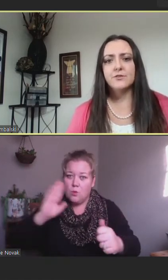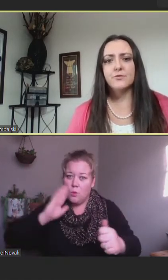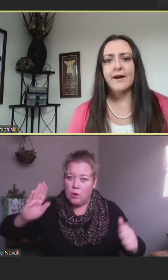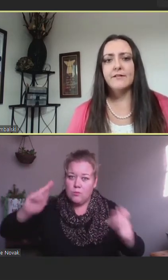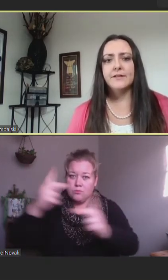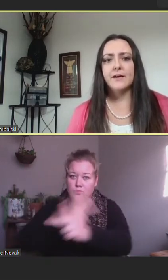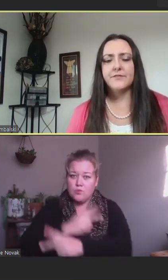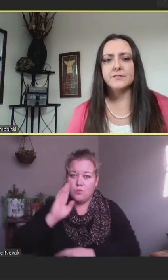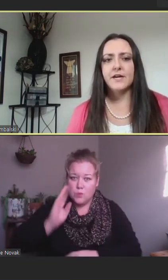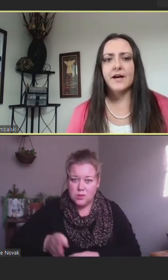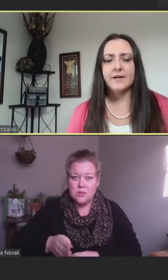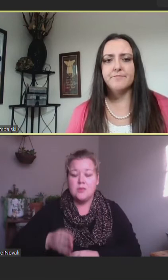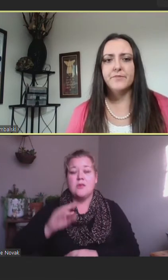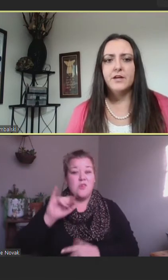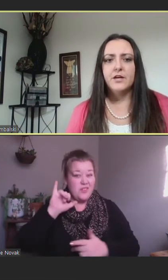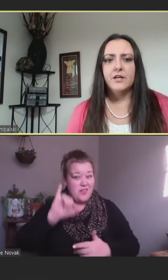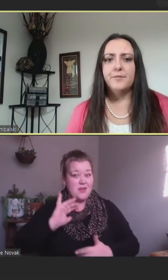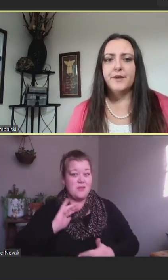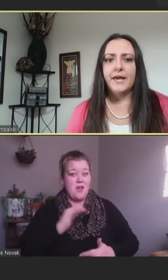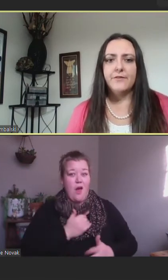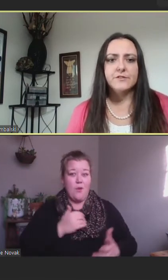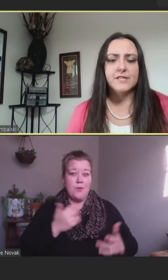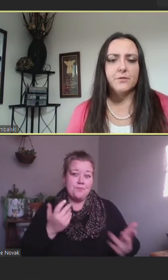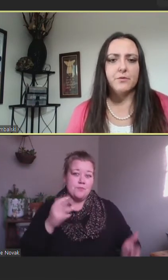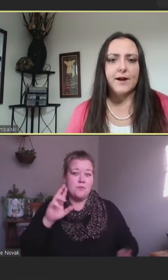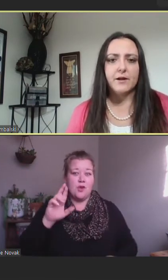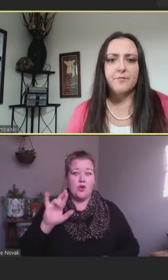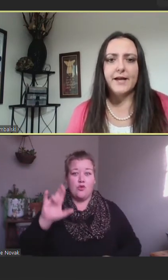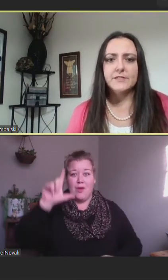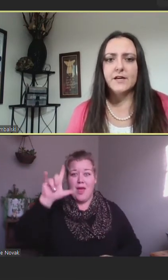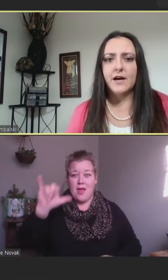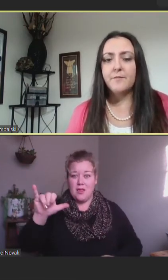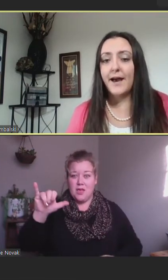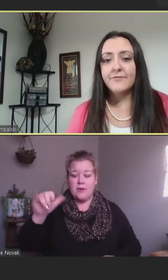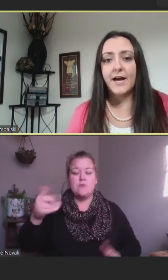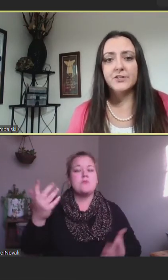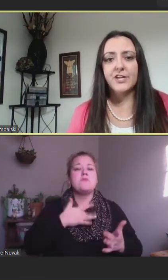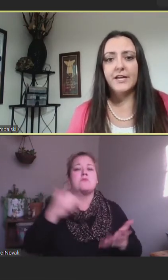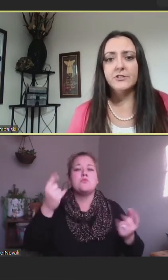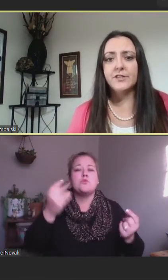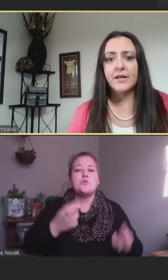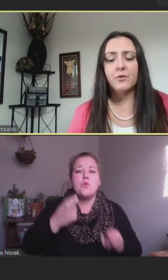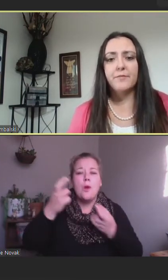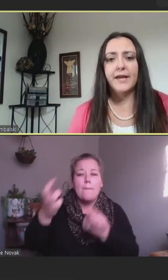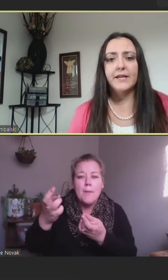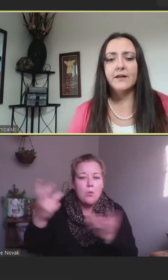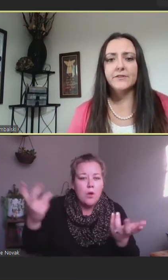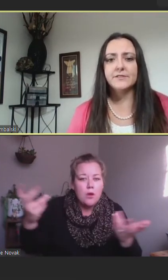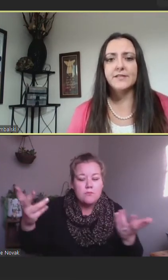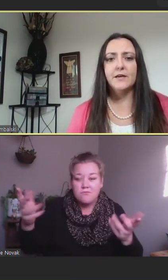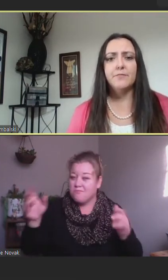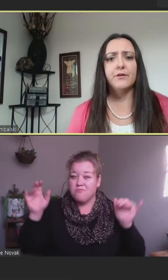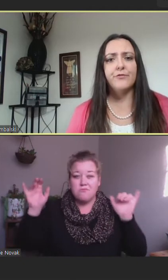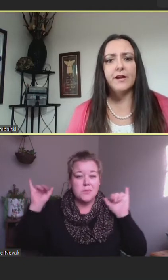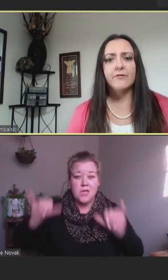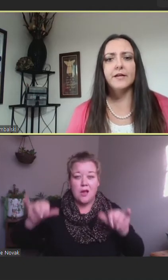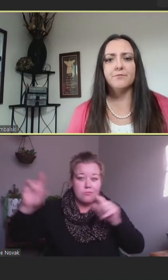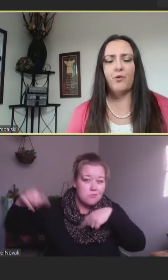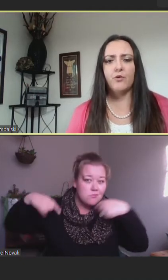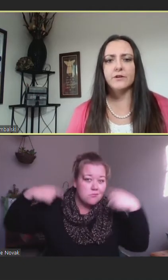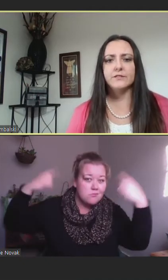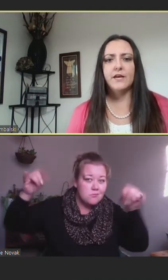is the reality at this time. The behaviors that we recommend have not changed. They remain the same, but